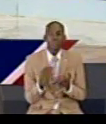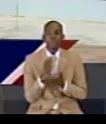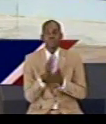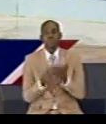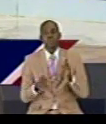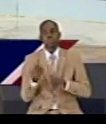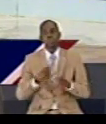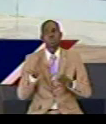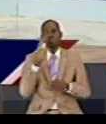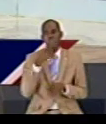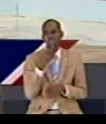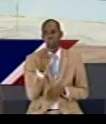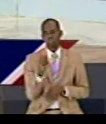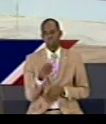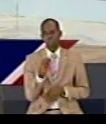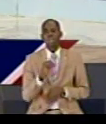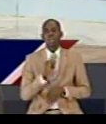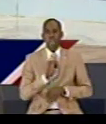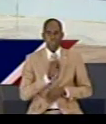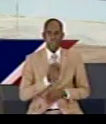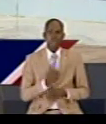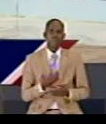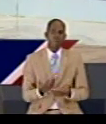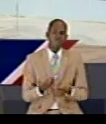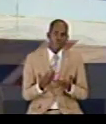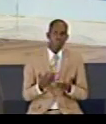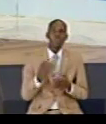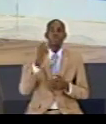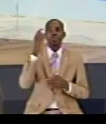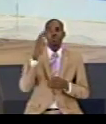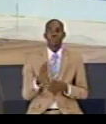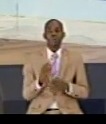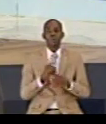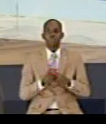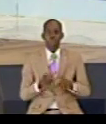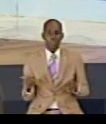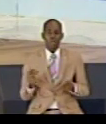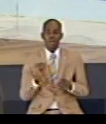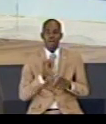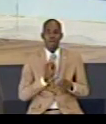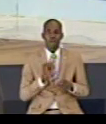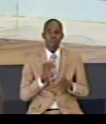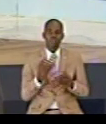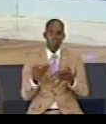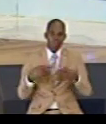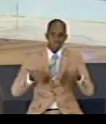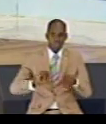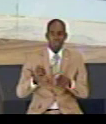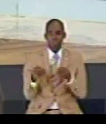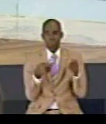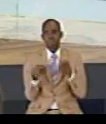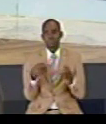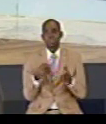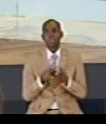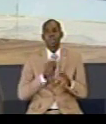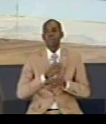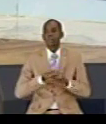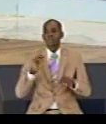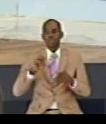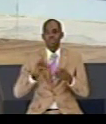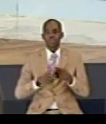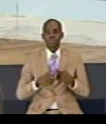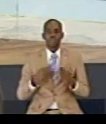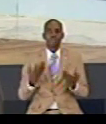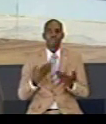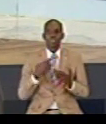say, yes, I thirst after God, but I keep it under check. I keep it under control. I don't want to voice it out.